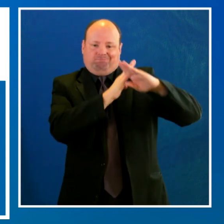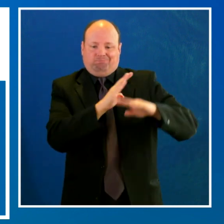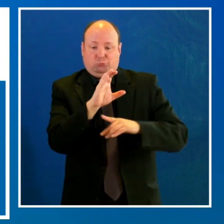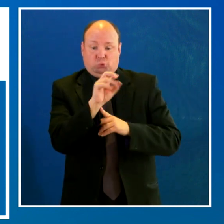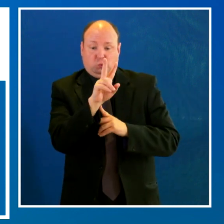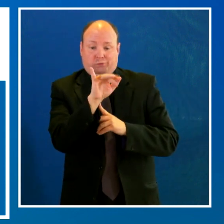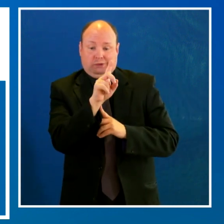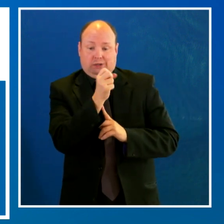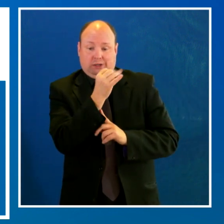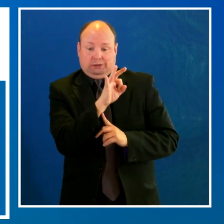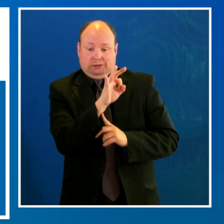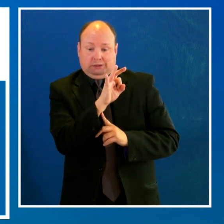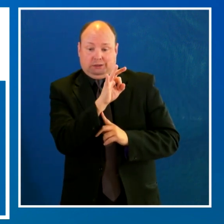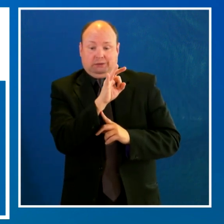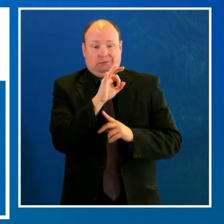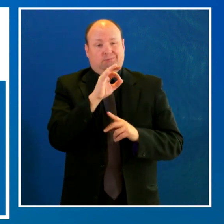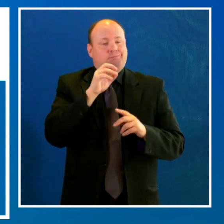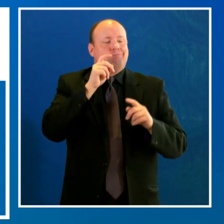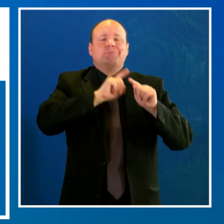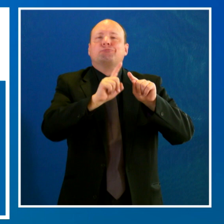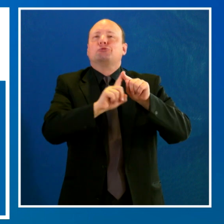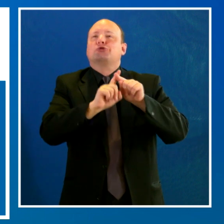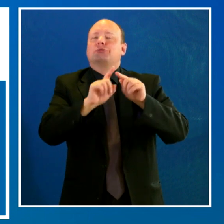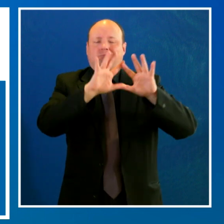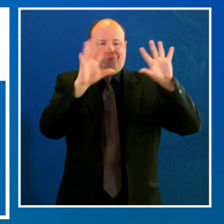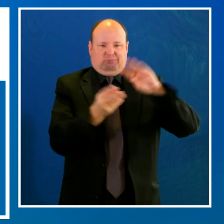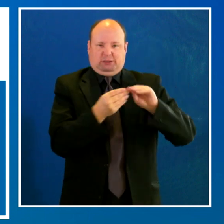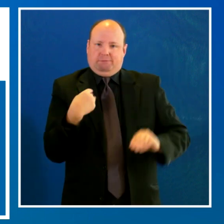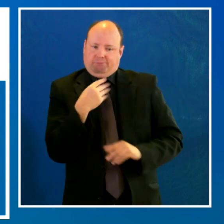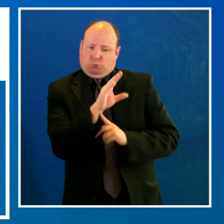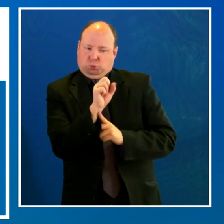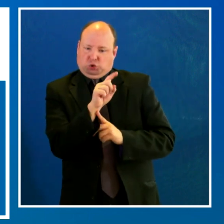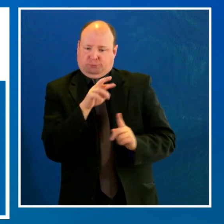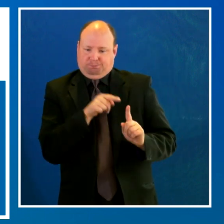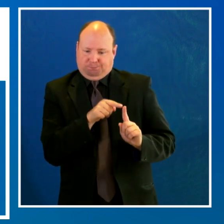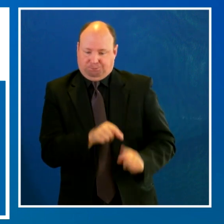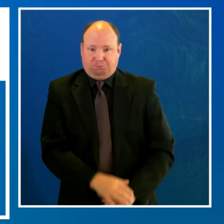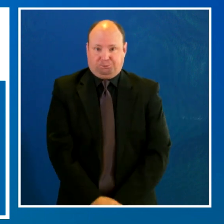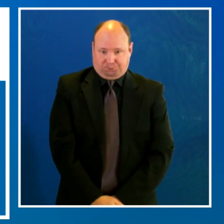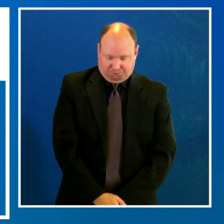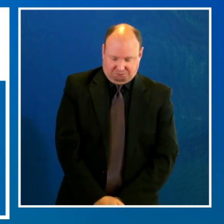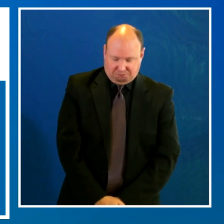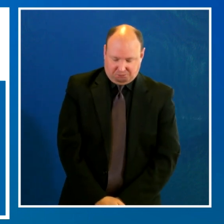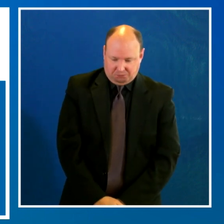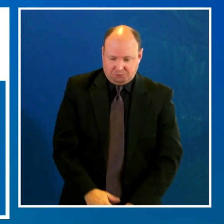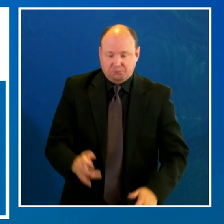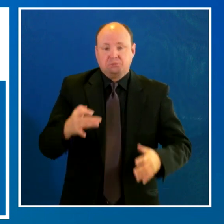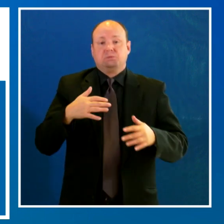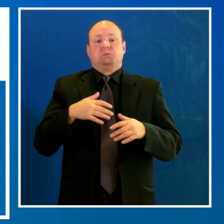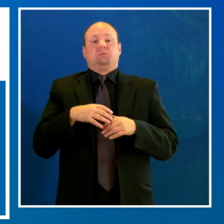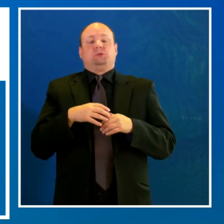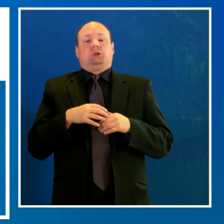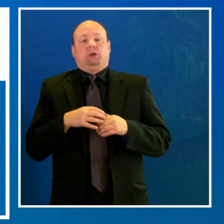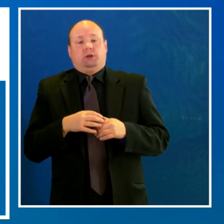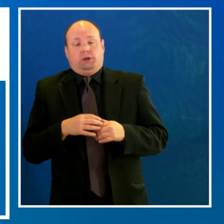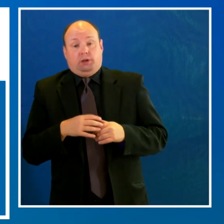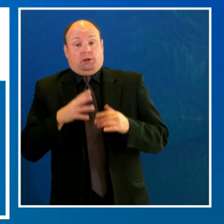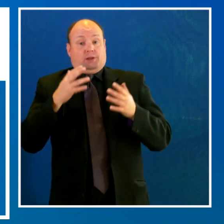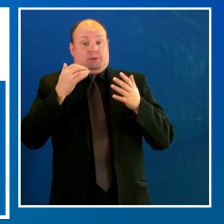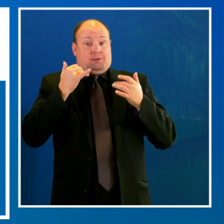than 1.5 million people have received additional doses statewide, with close